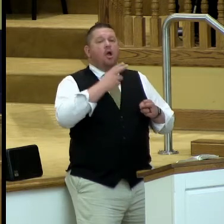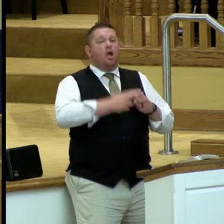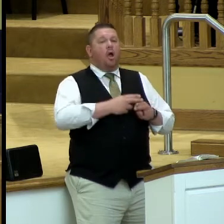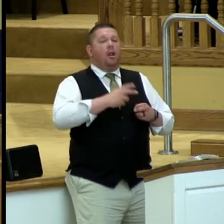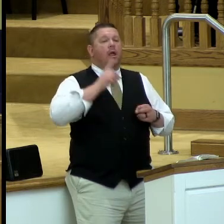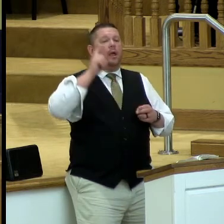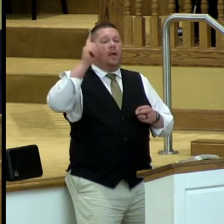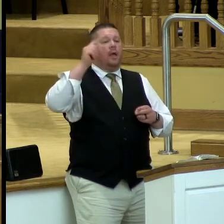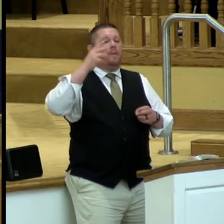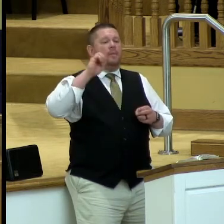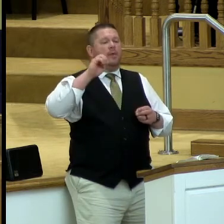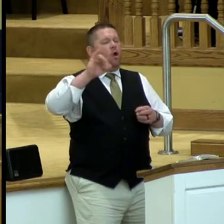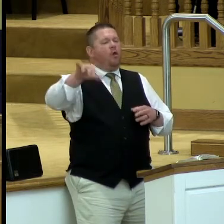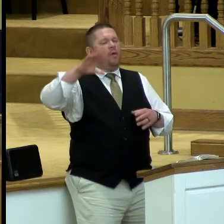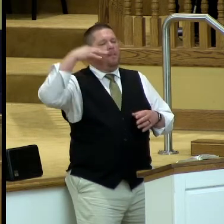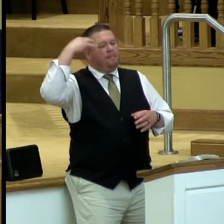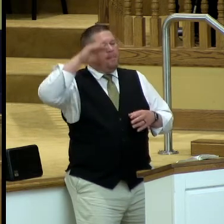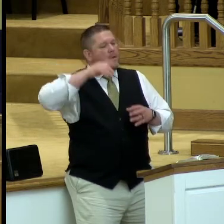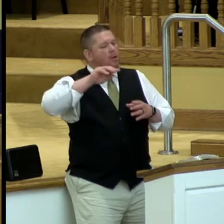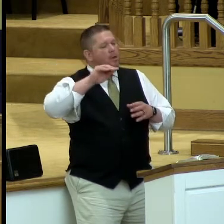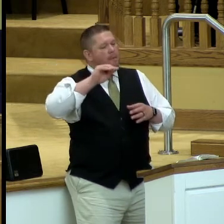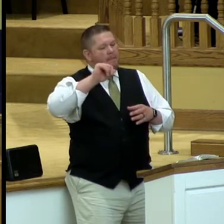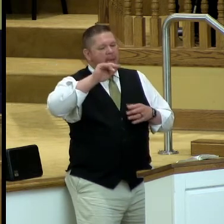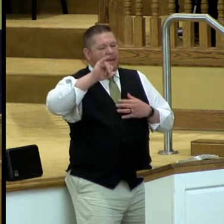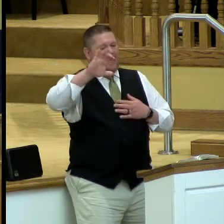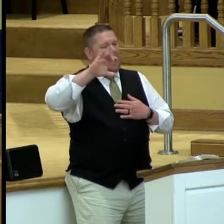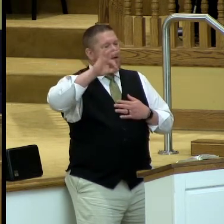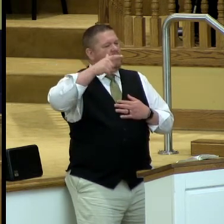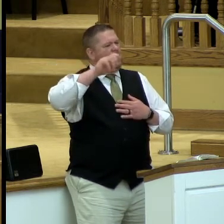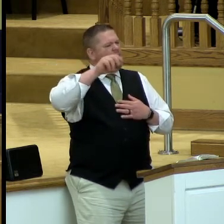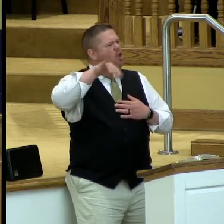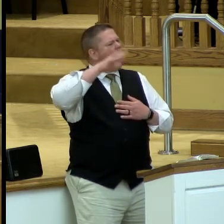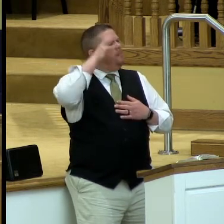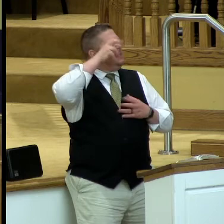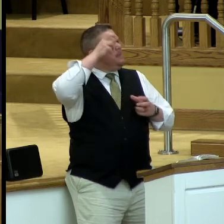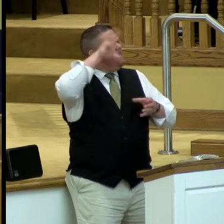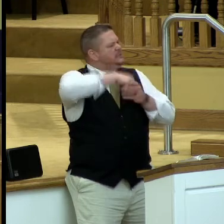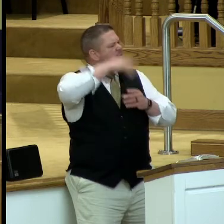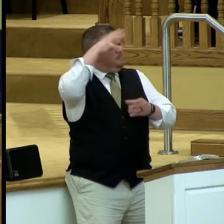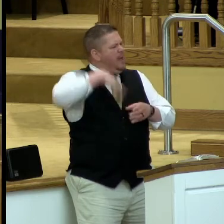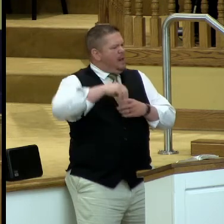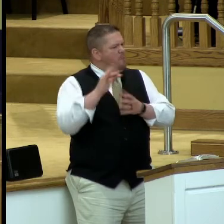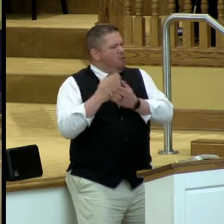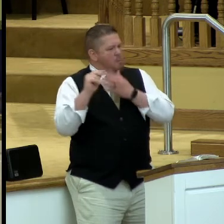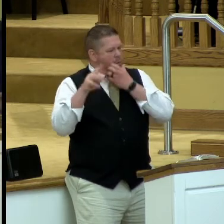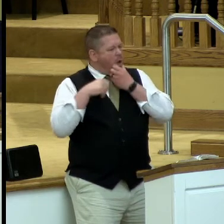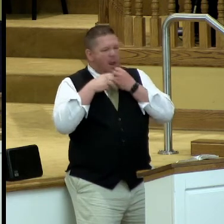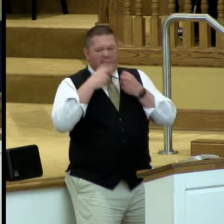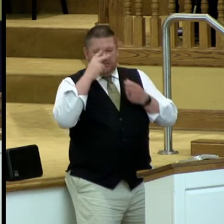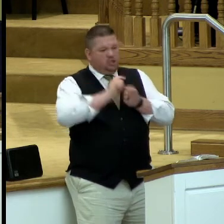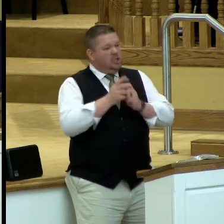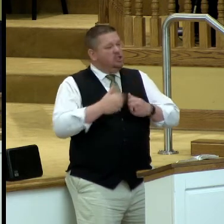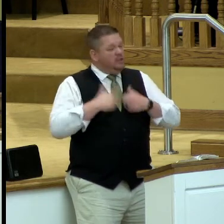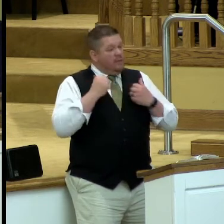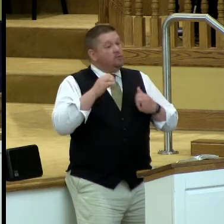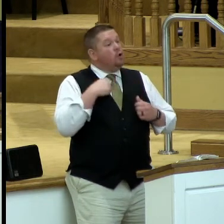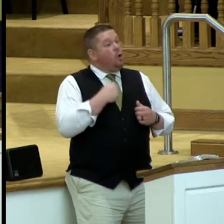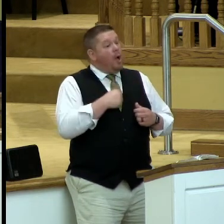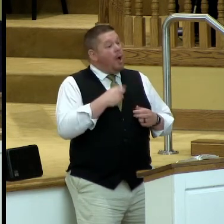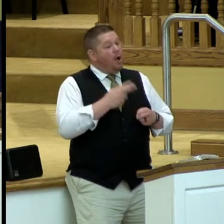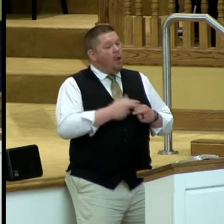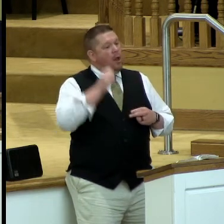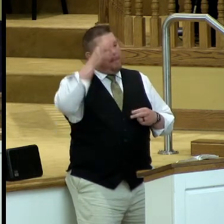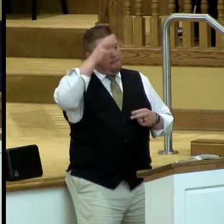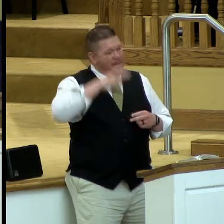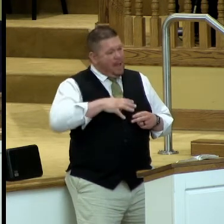like calling him the maniac of Gadara. I don't. Because we see the change in his life. So